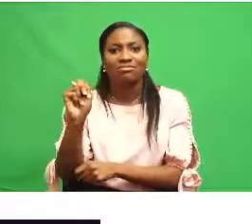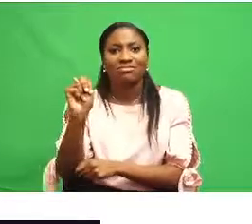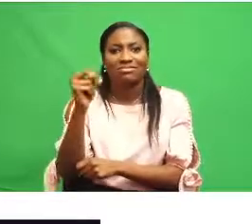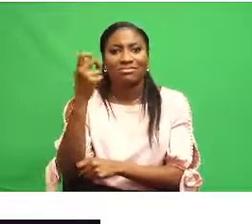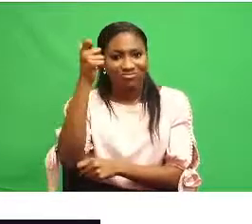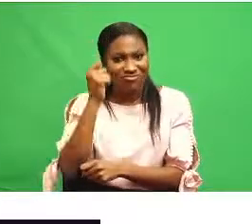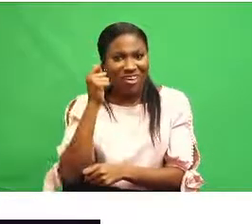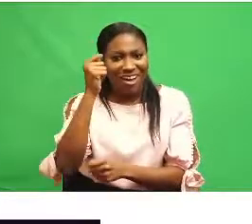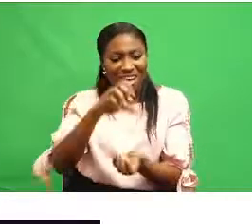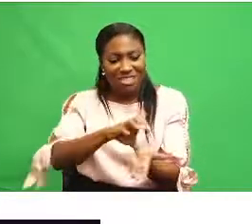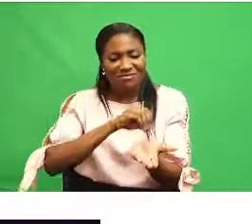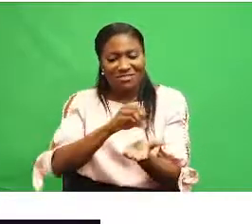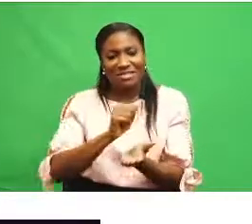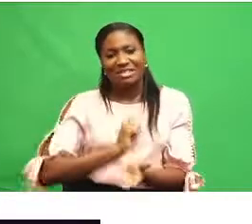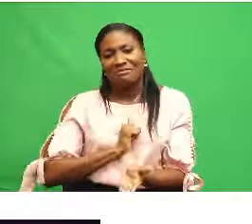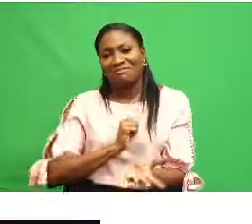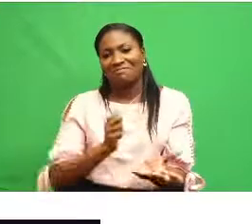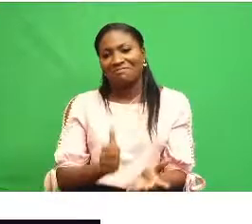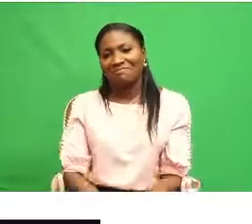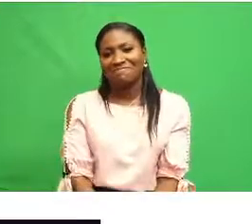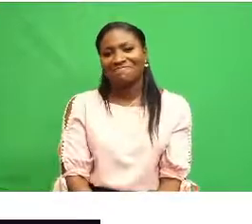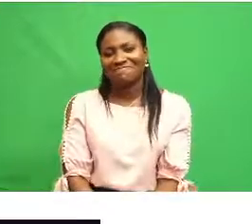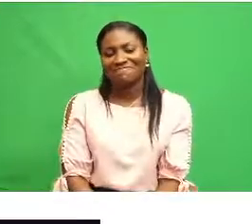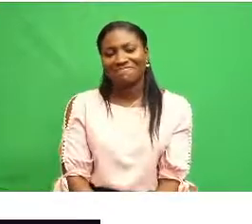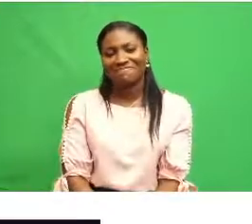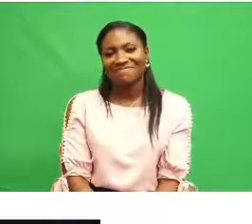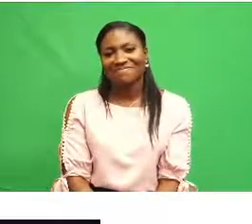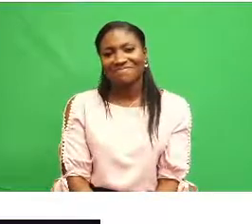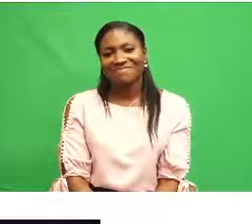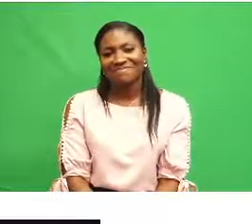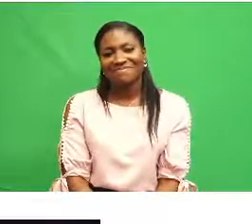themselves. I thank you.